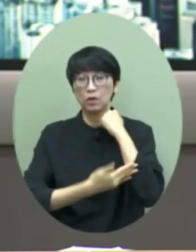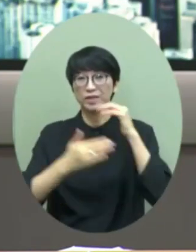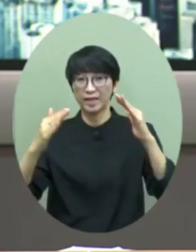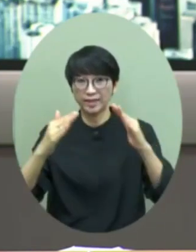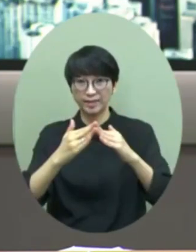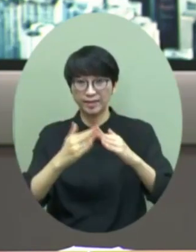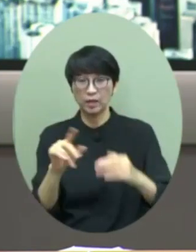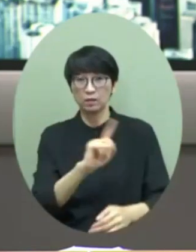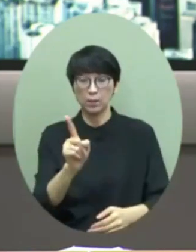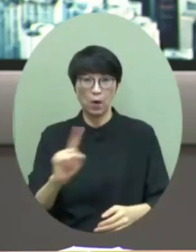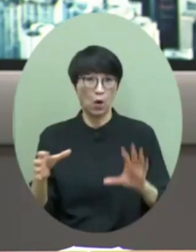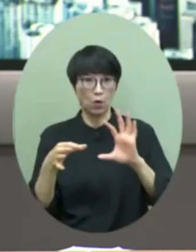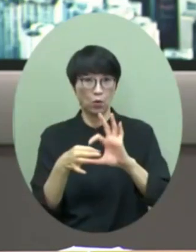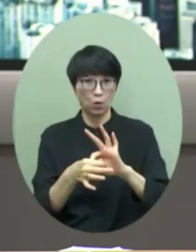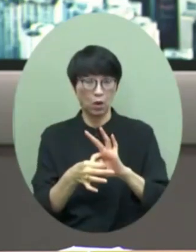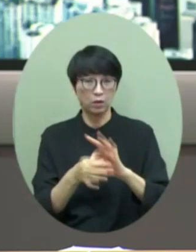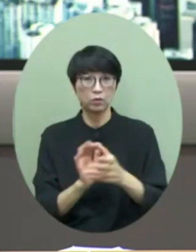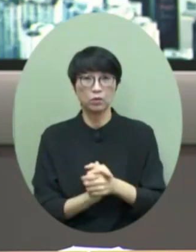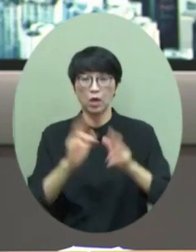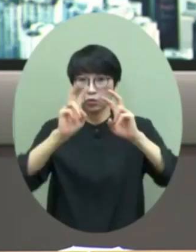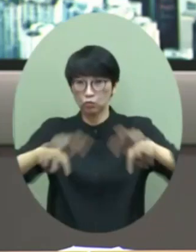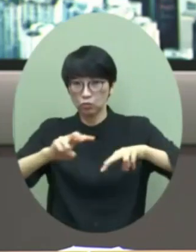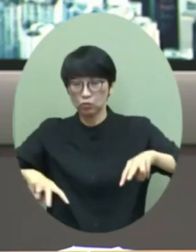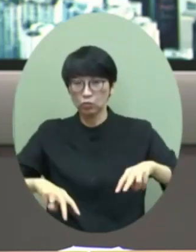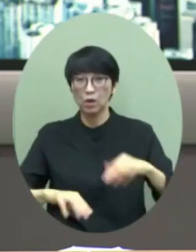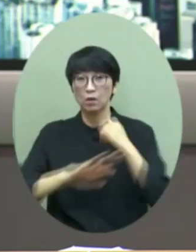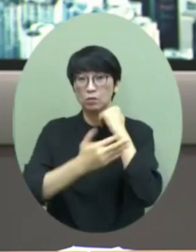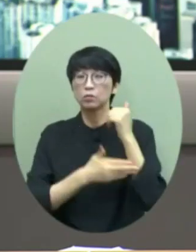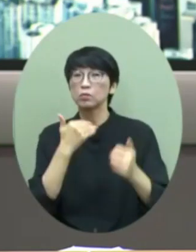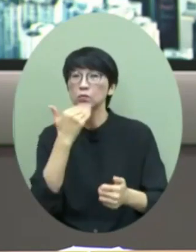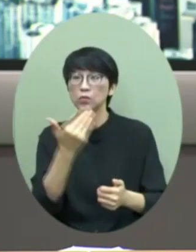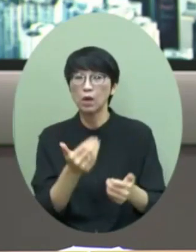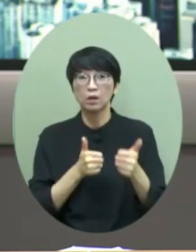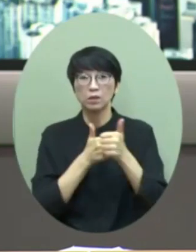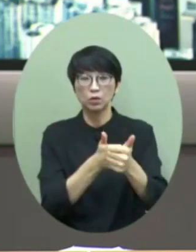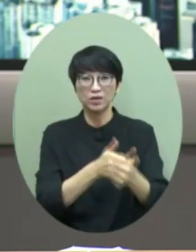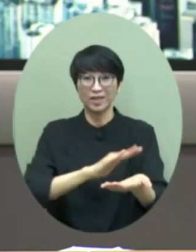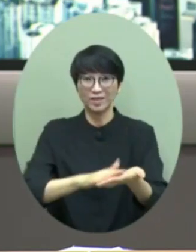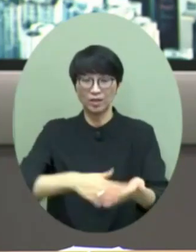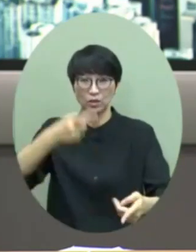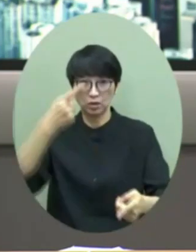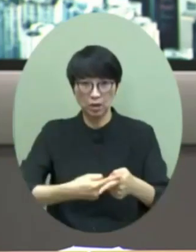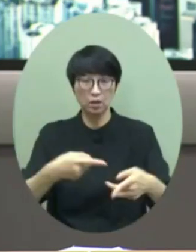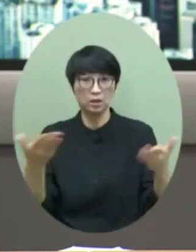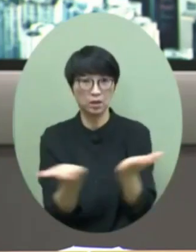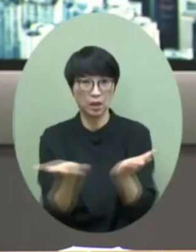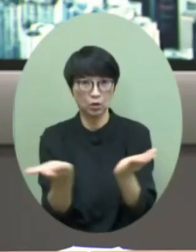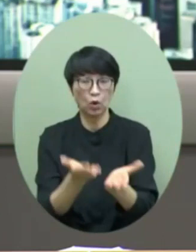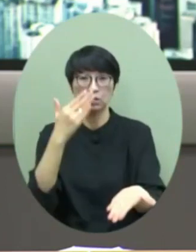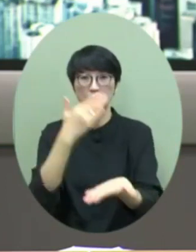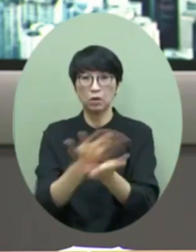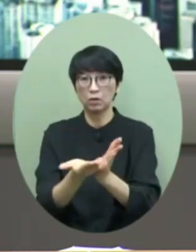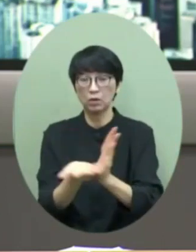be based on fact and evidence. And the fact and evidence is something that will be provided to us through the law